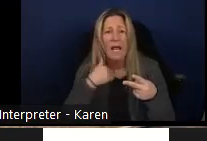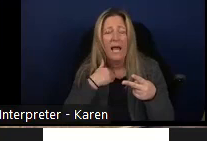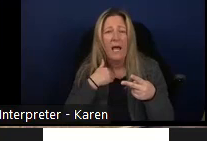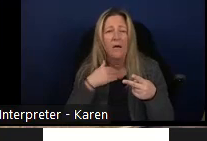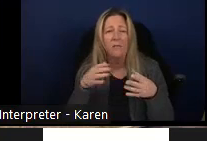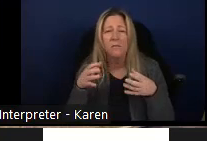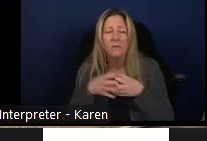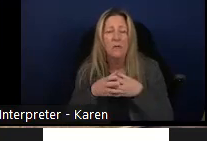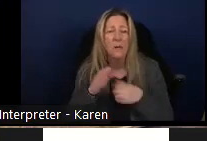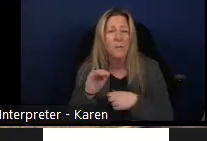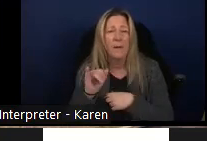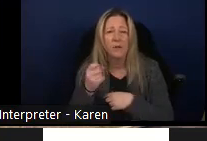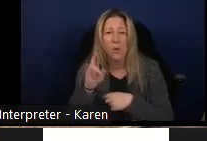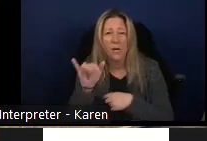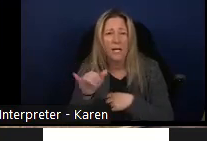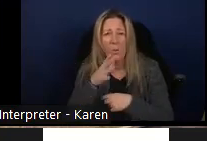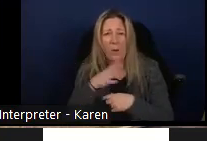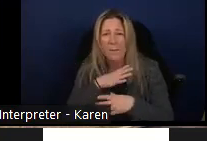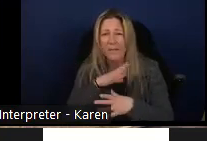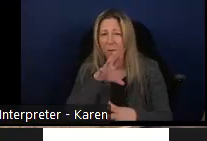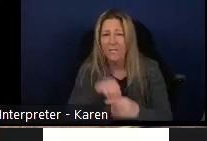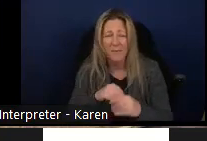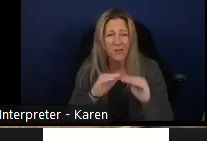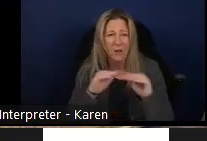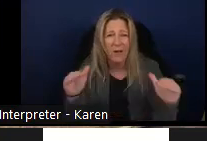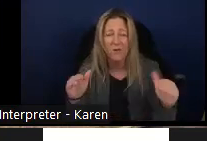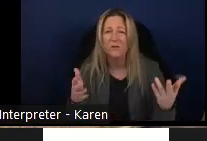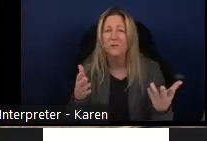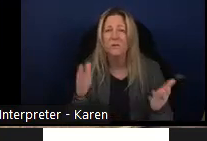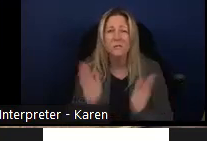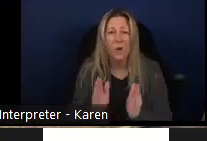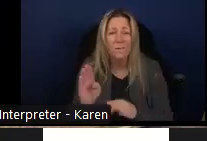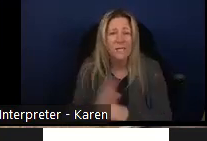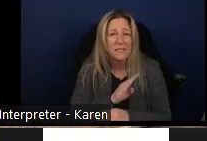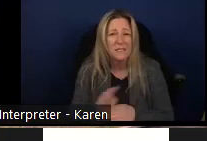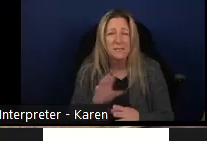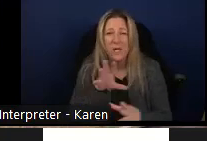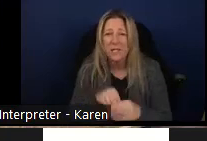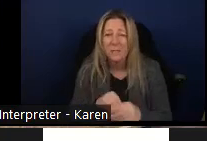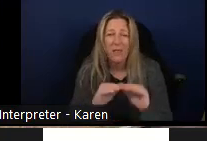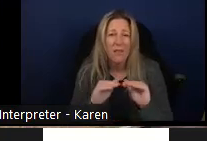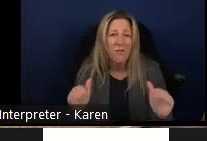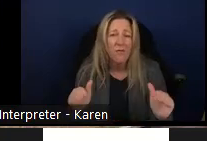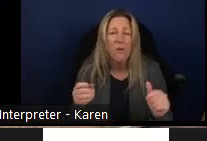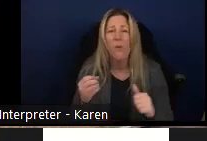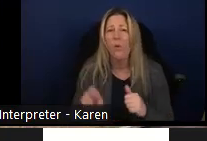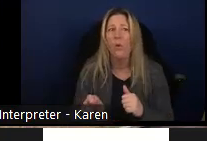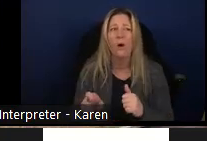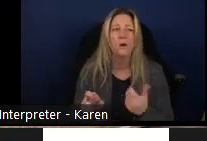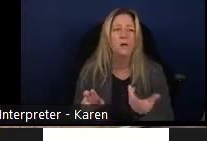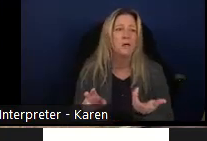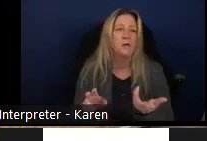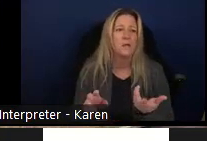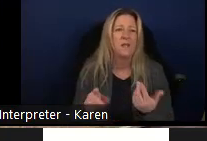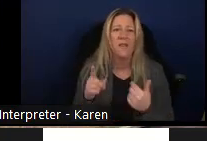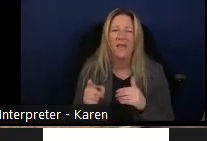women, participation levels on there, small business participation level, or do they fall into